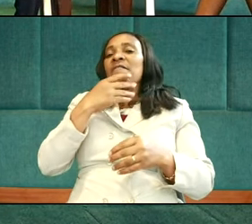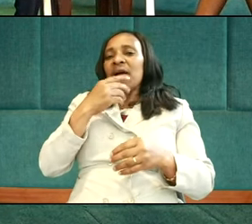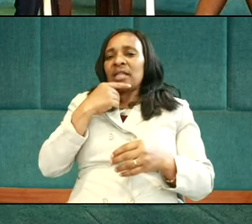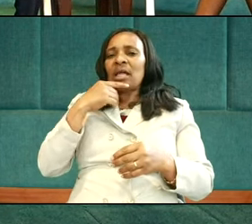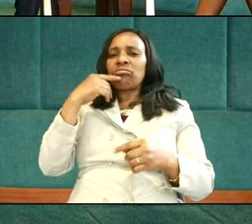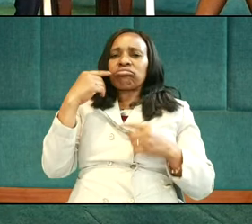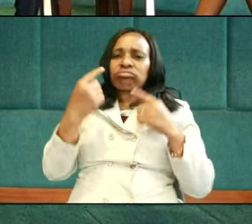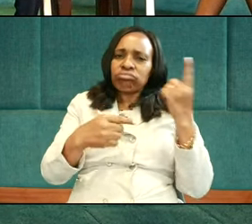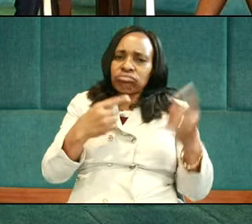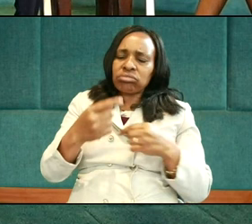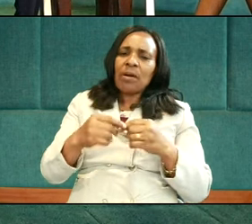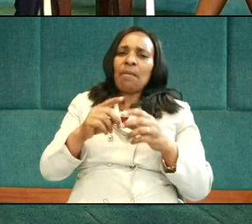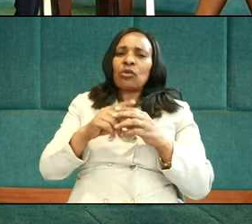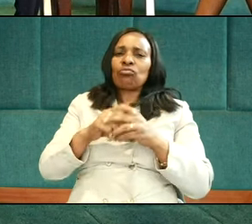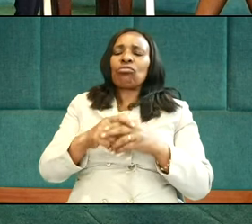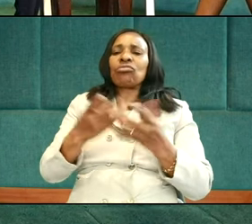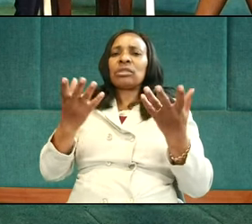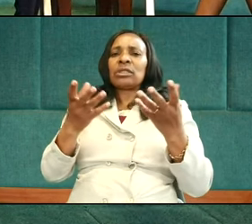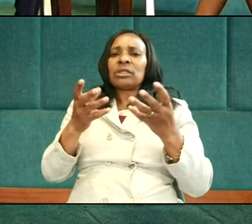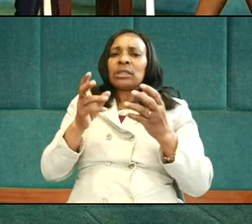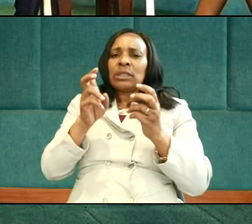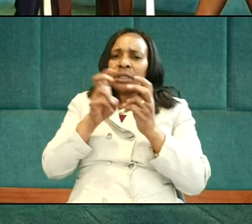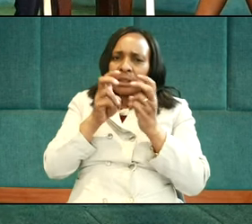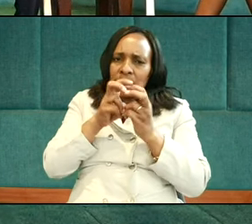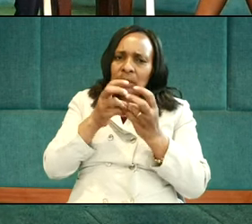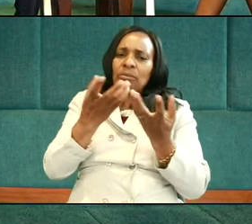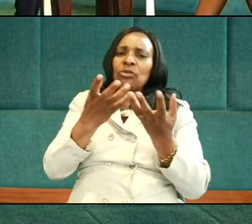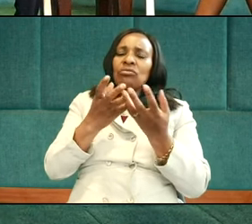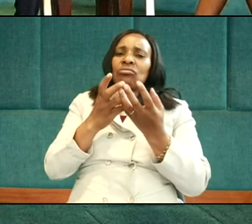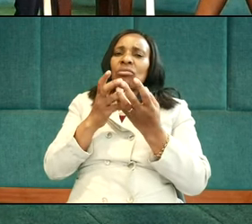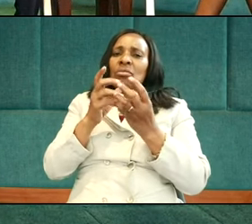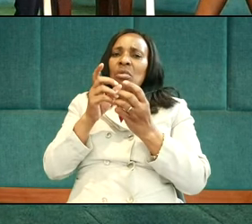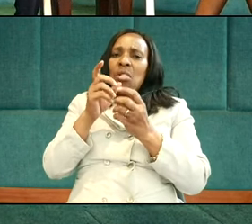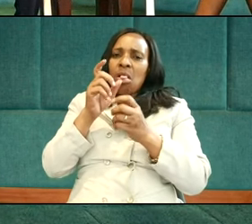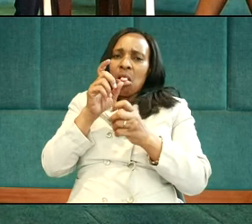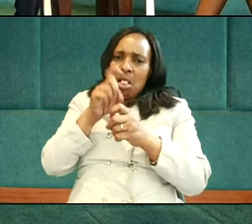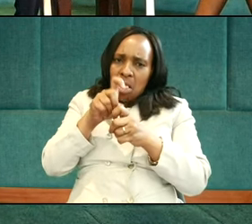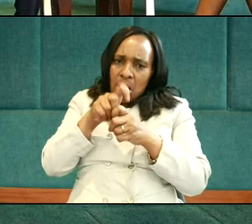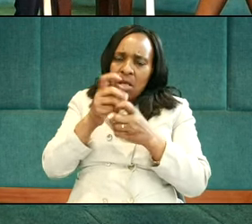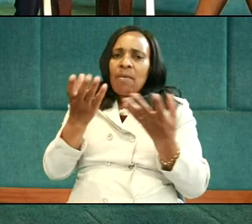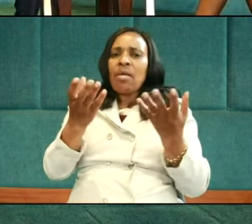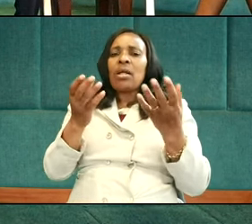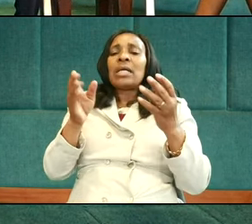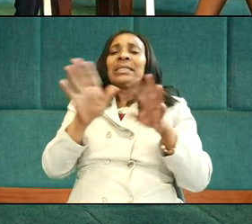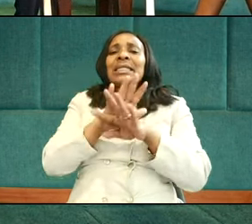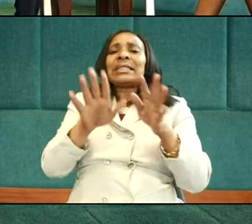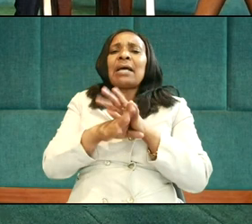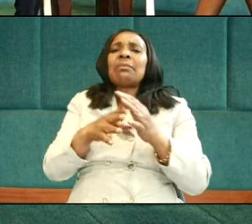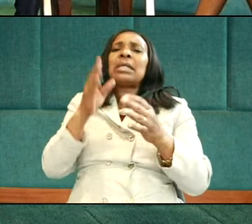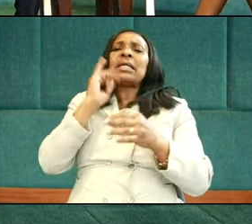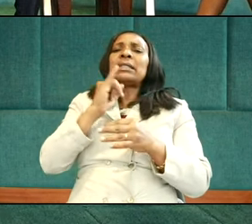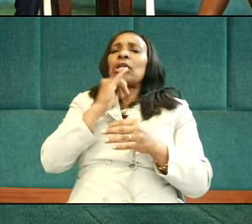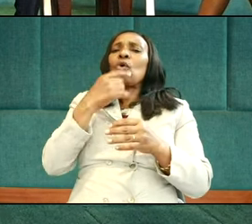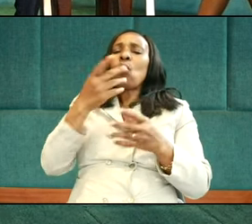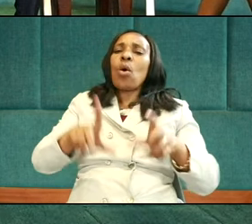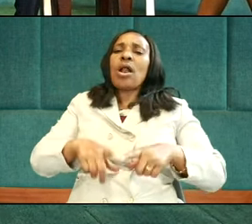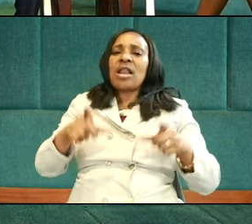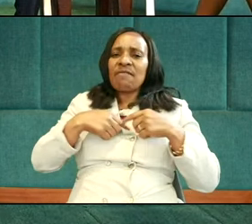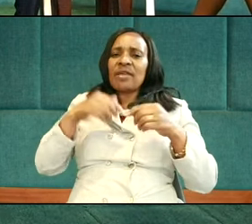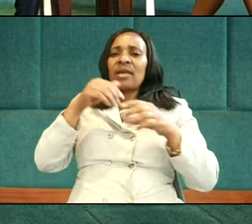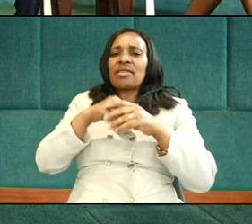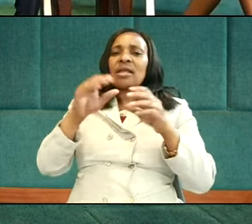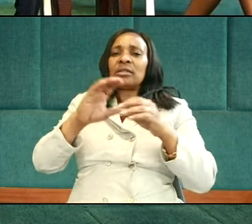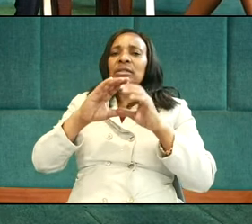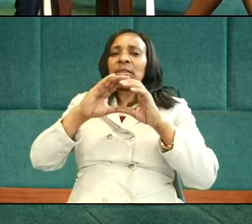I will scourge you with scorpions." So all the Israelites went home, but as for the Israelites who were living in the town